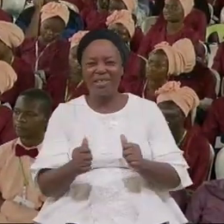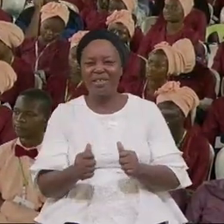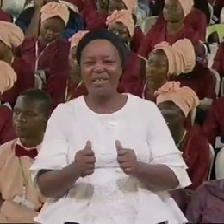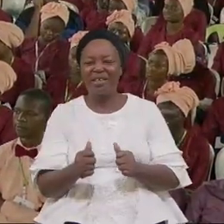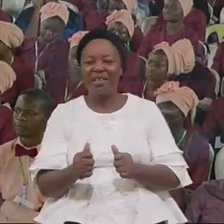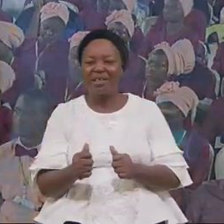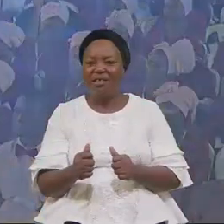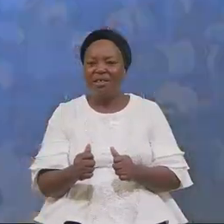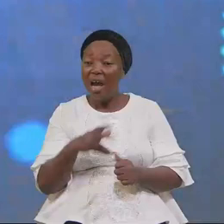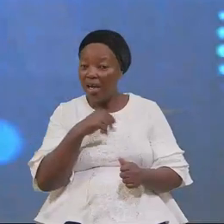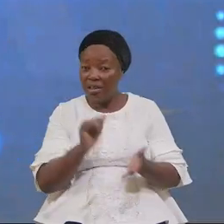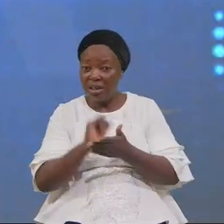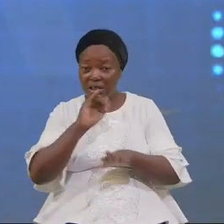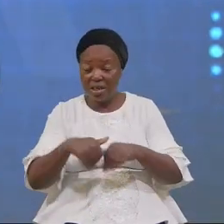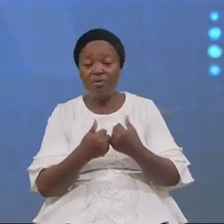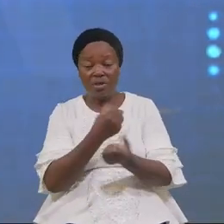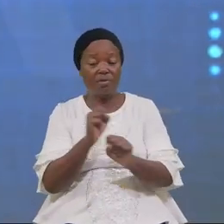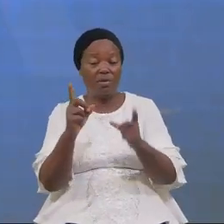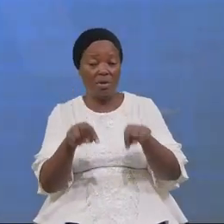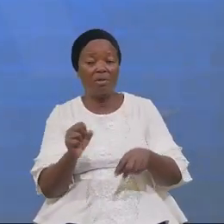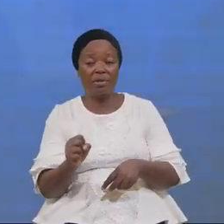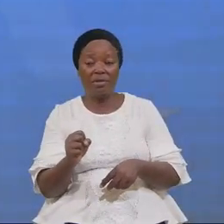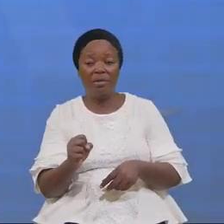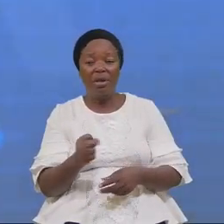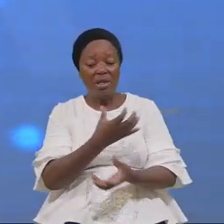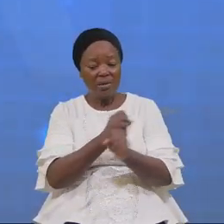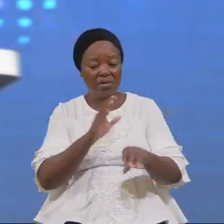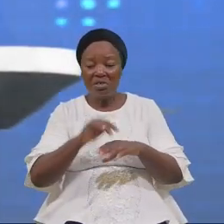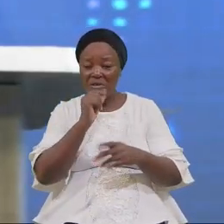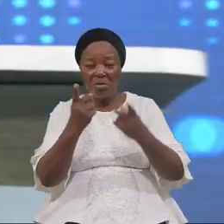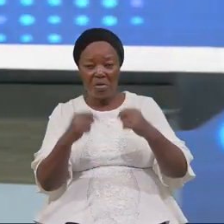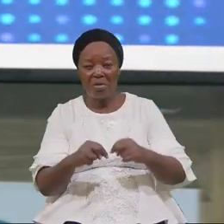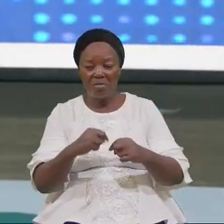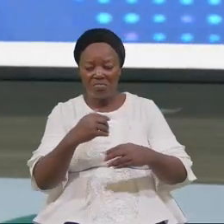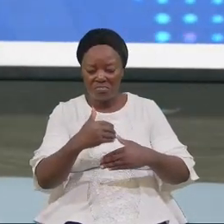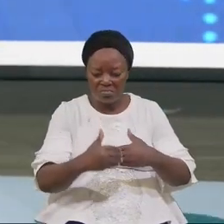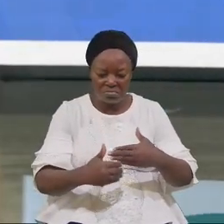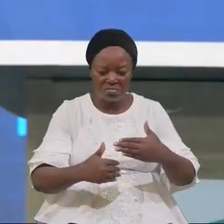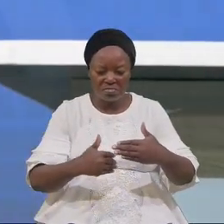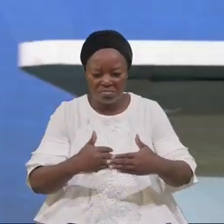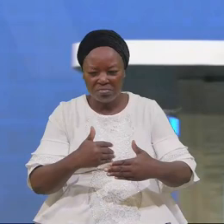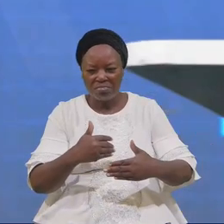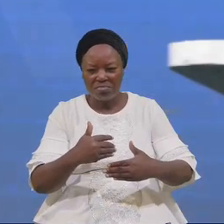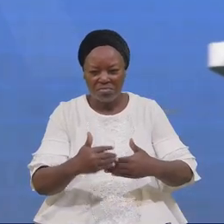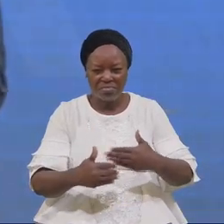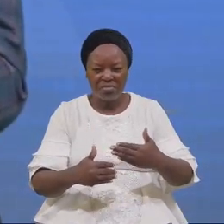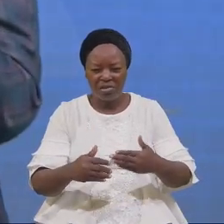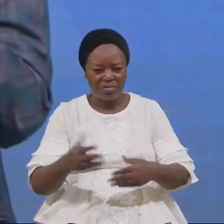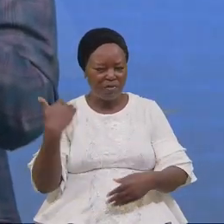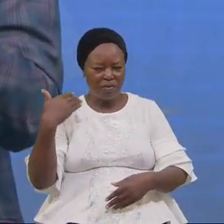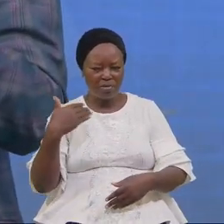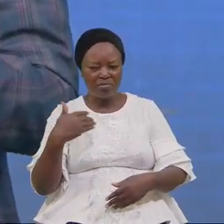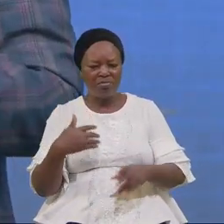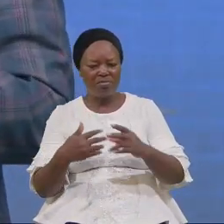how salvation comes. Salvation does not come gradually of smoking 10 cigarettes every